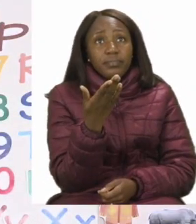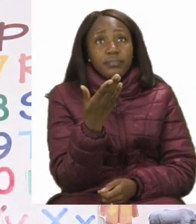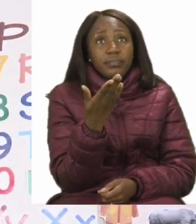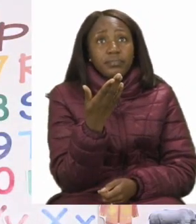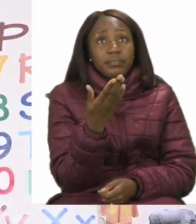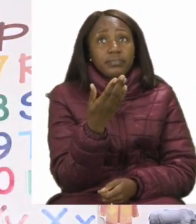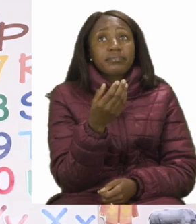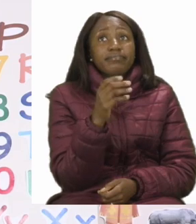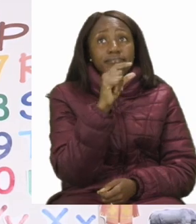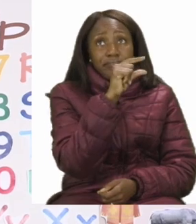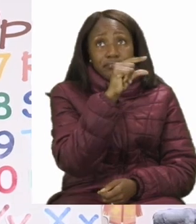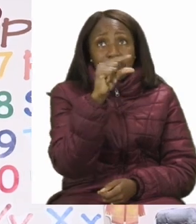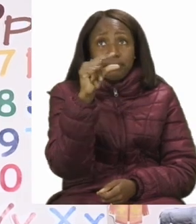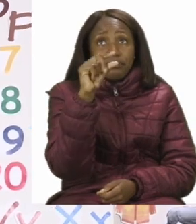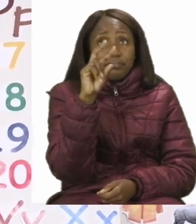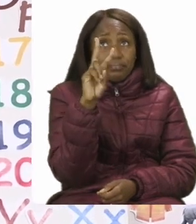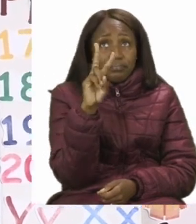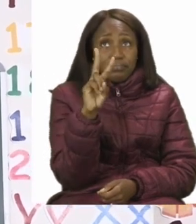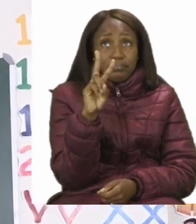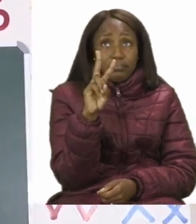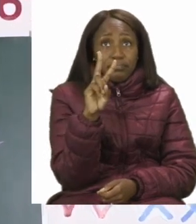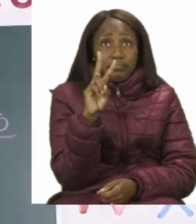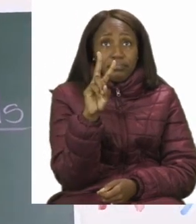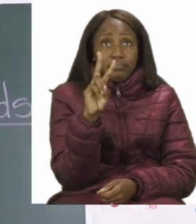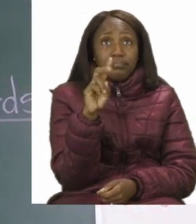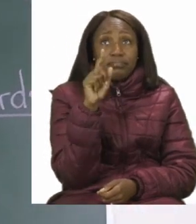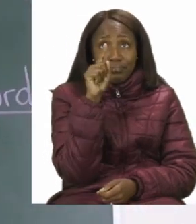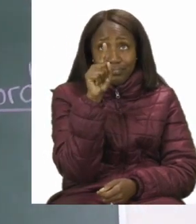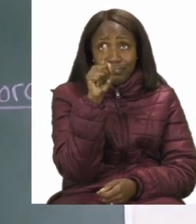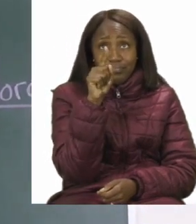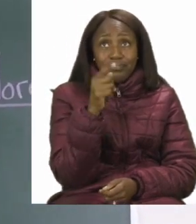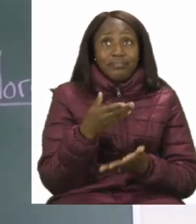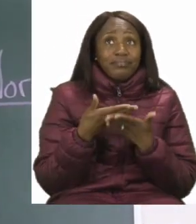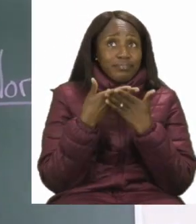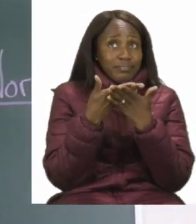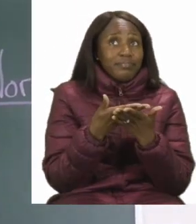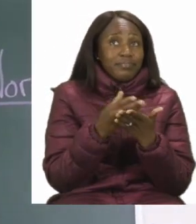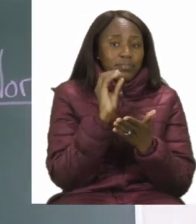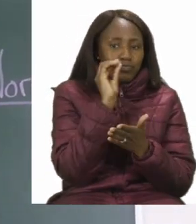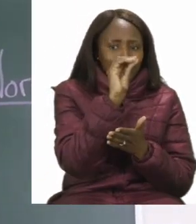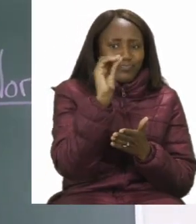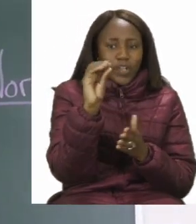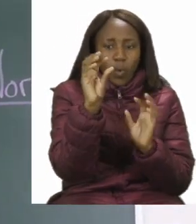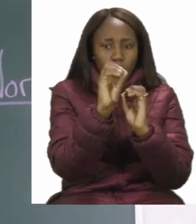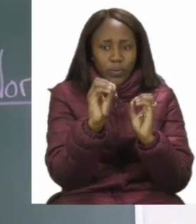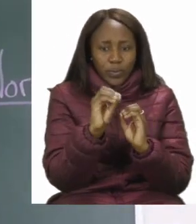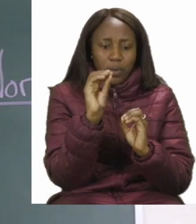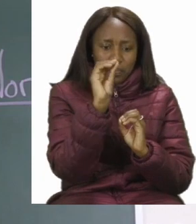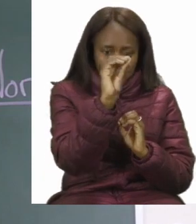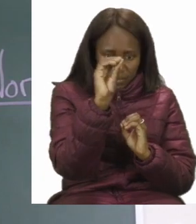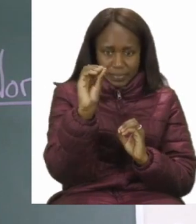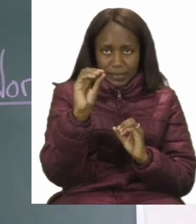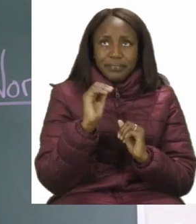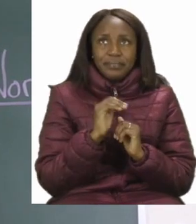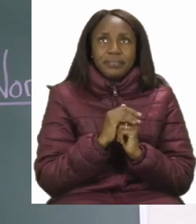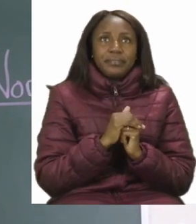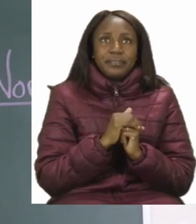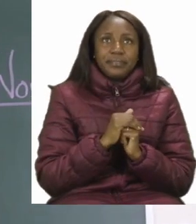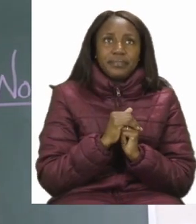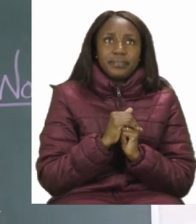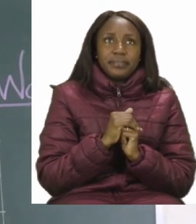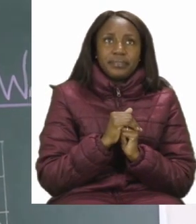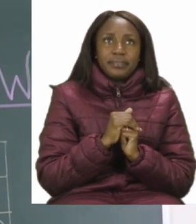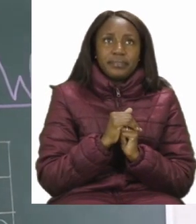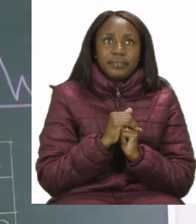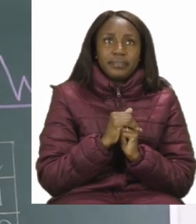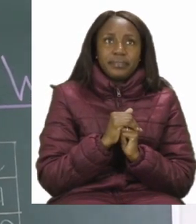took 2 words and you are going to help me to fill in the missing letters. Okay, now